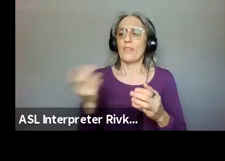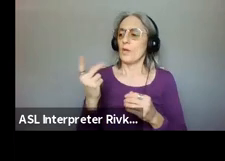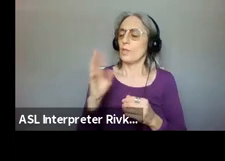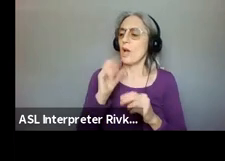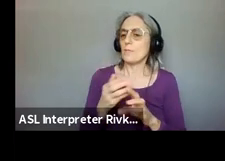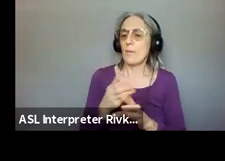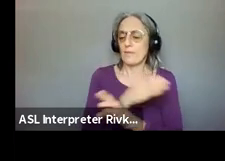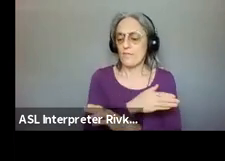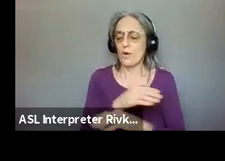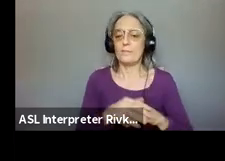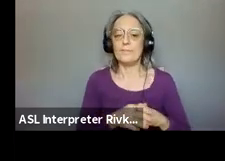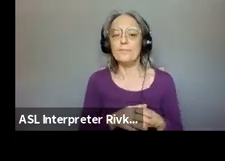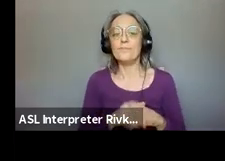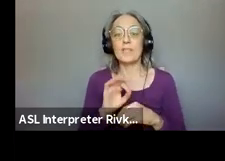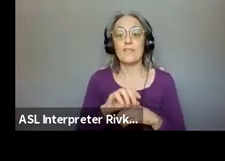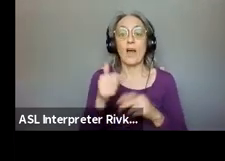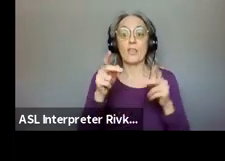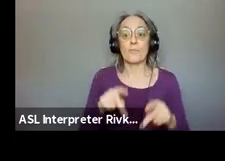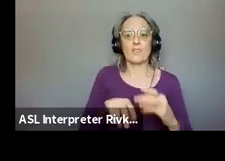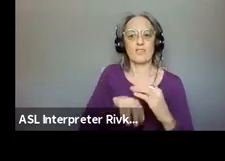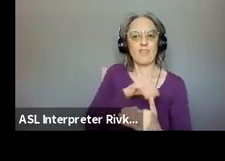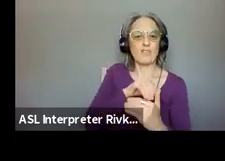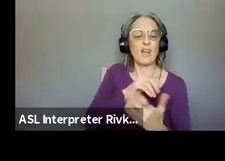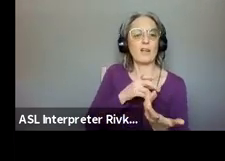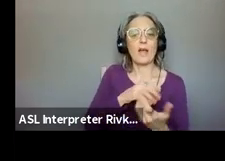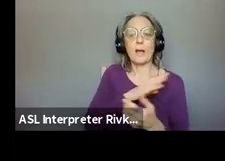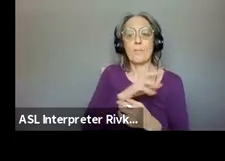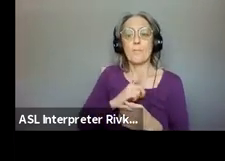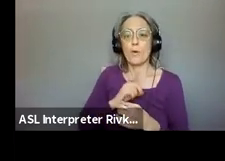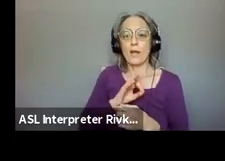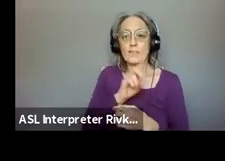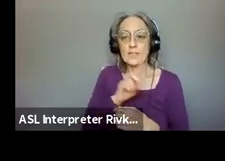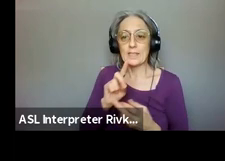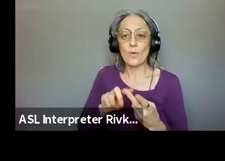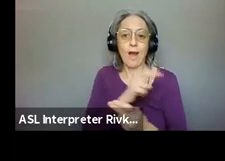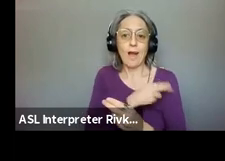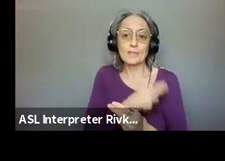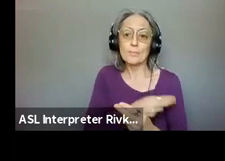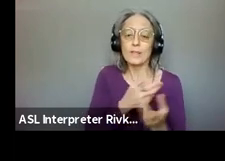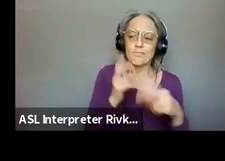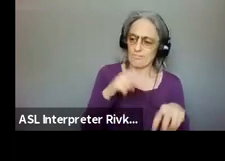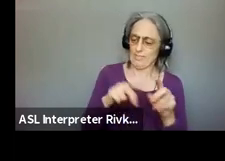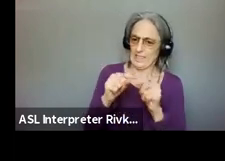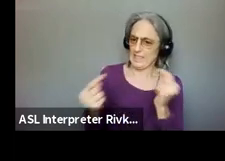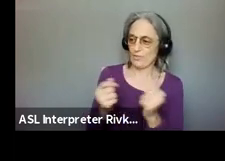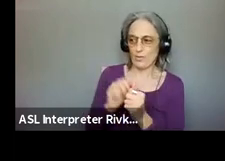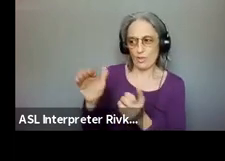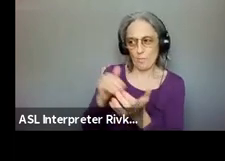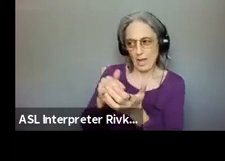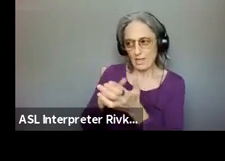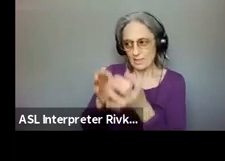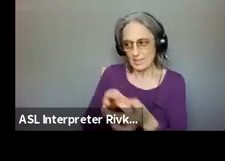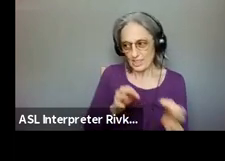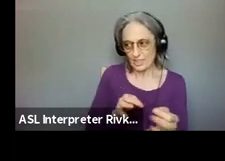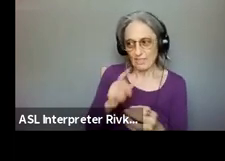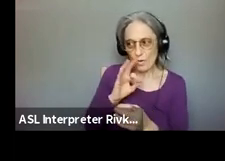was if a third party, such as a board of DD or a hospital, disagree with the medical treatment that a guardian is pursuing